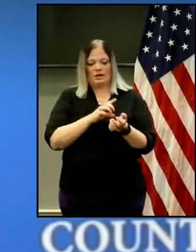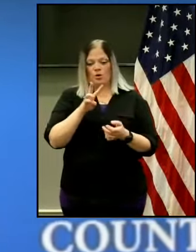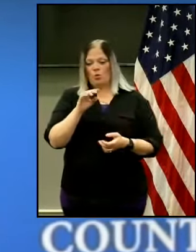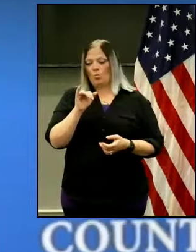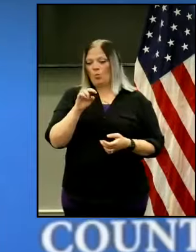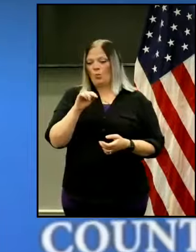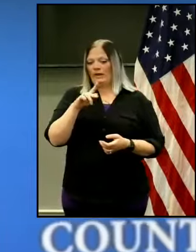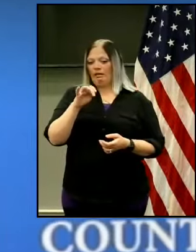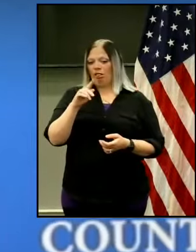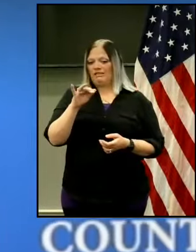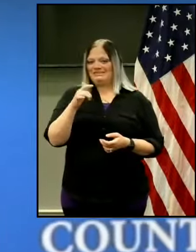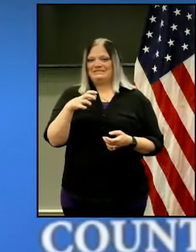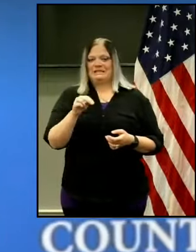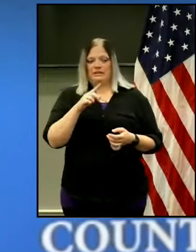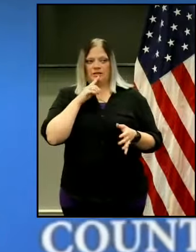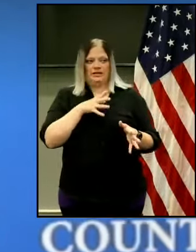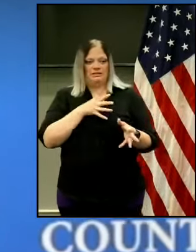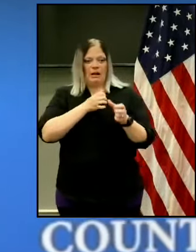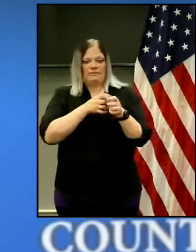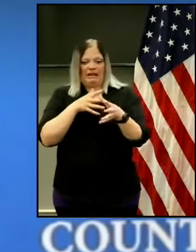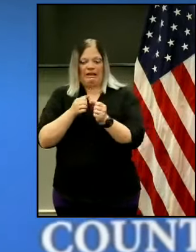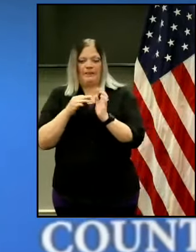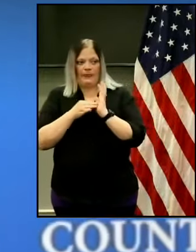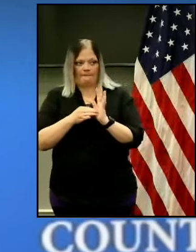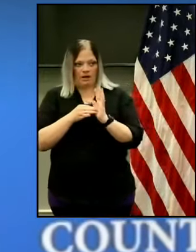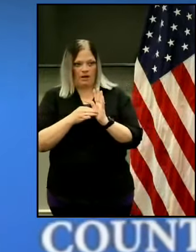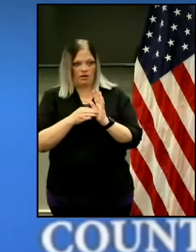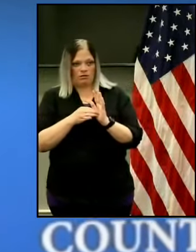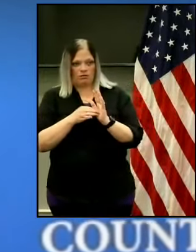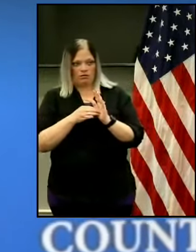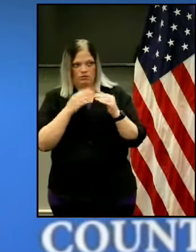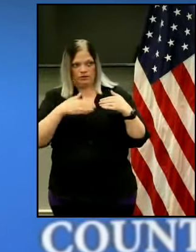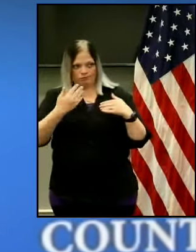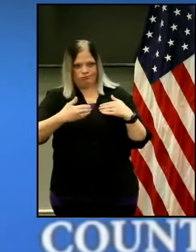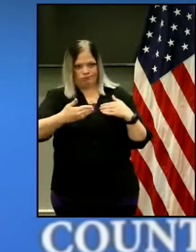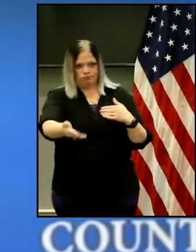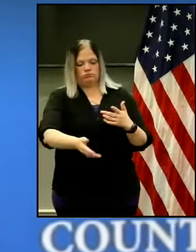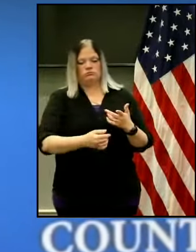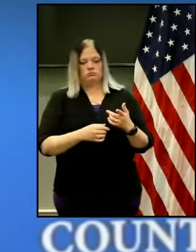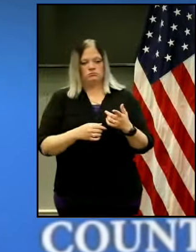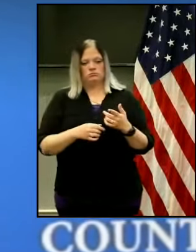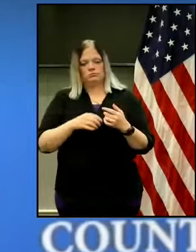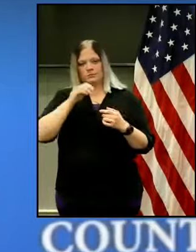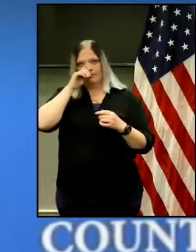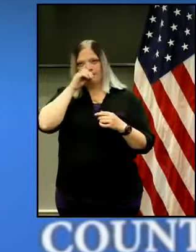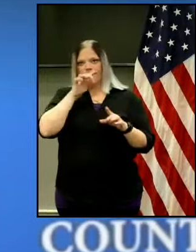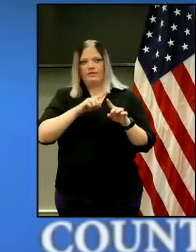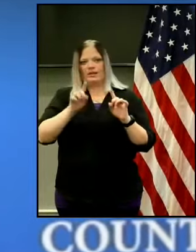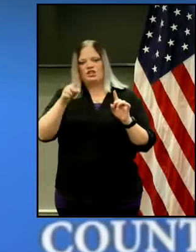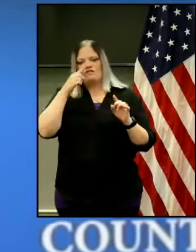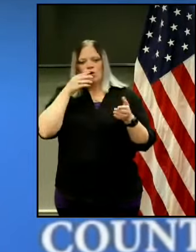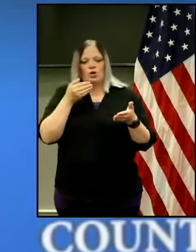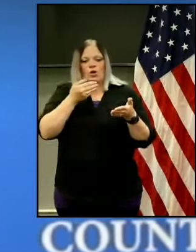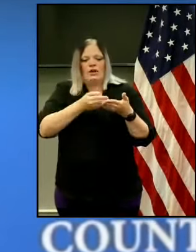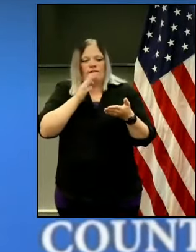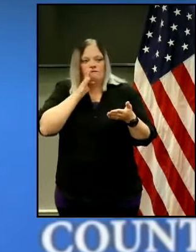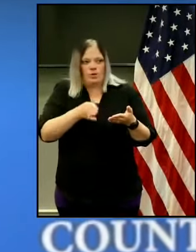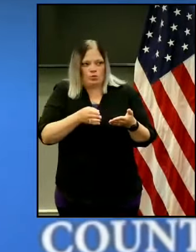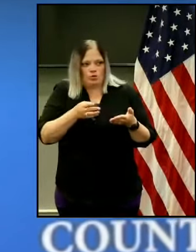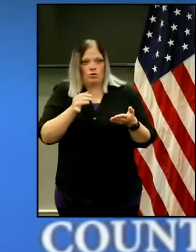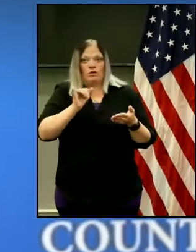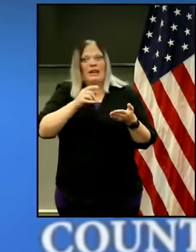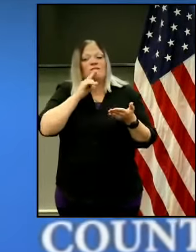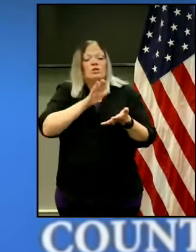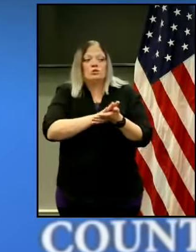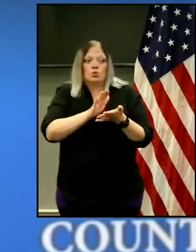is updating that model along and pushing forward. But I think it was just projecting for the near future when schools open